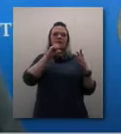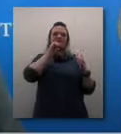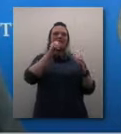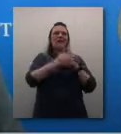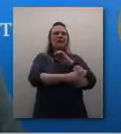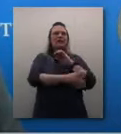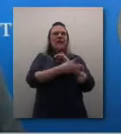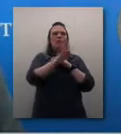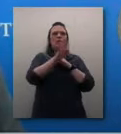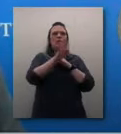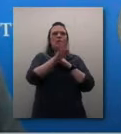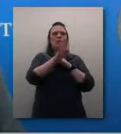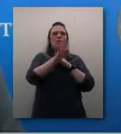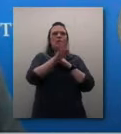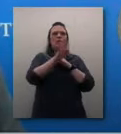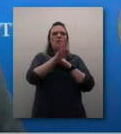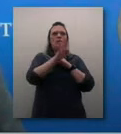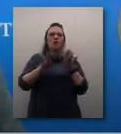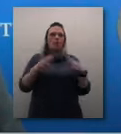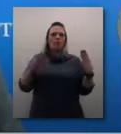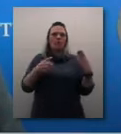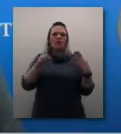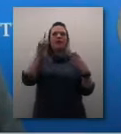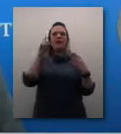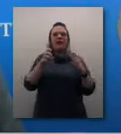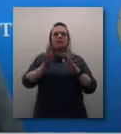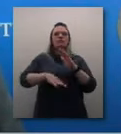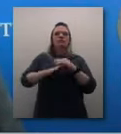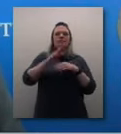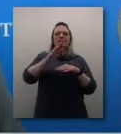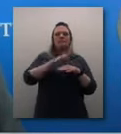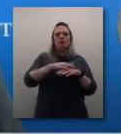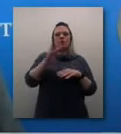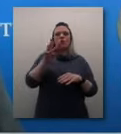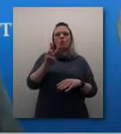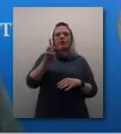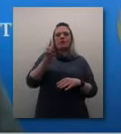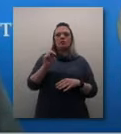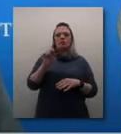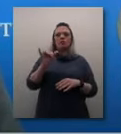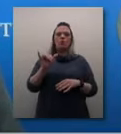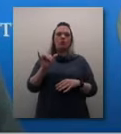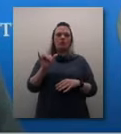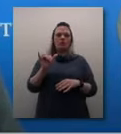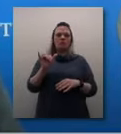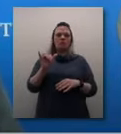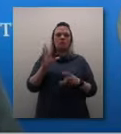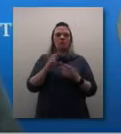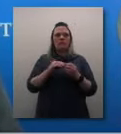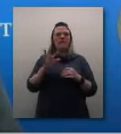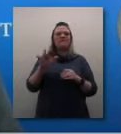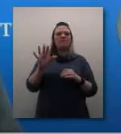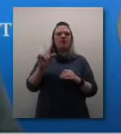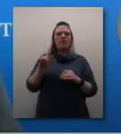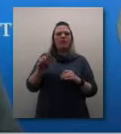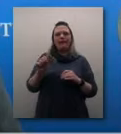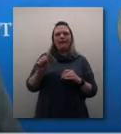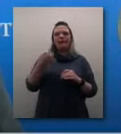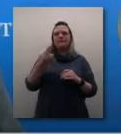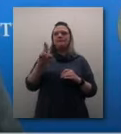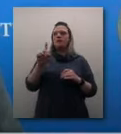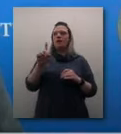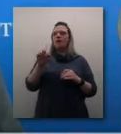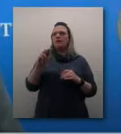county reopening. It's going to have to be based on Western New York, Finger Lakes, Hudson